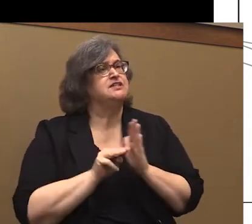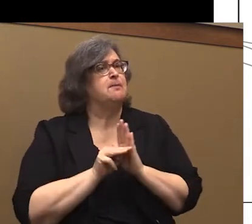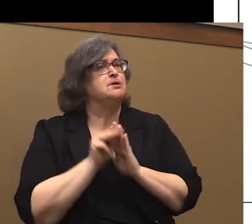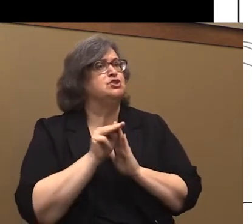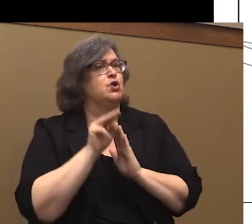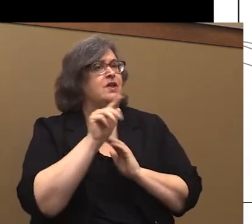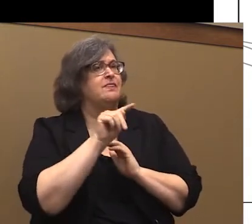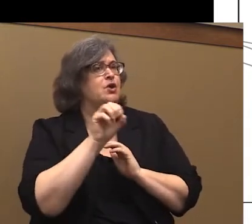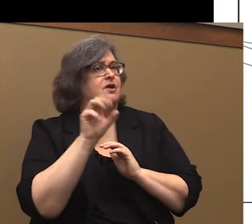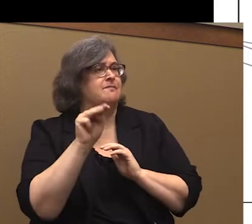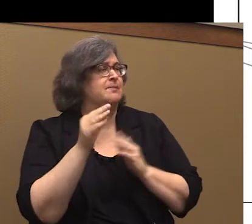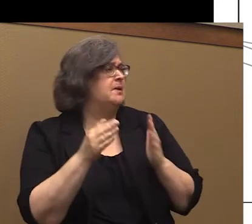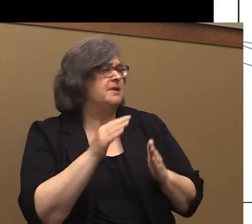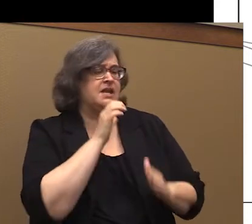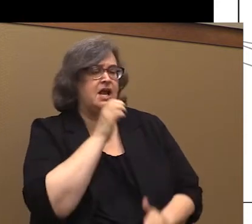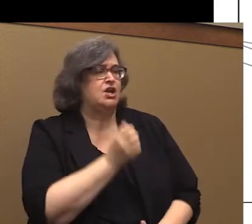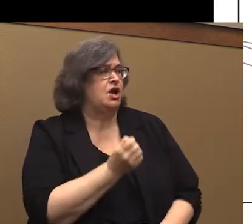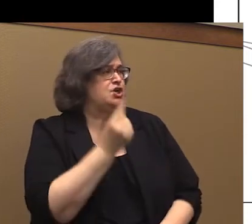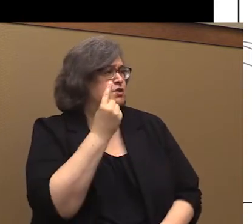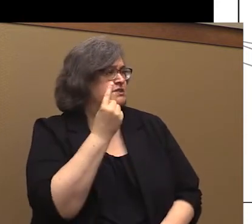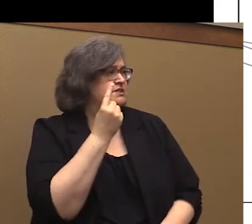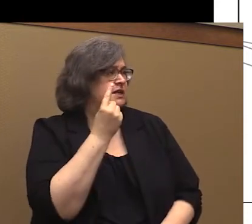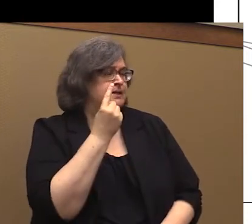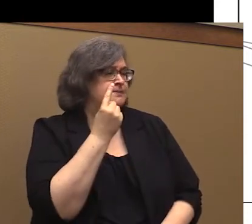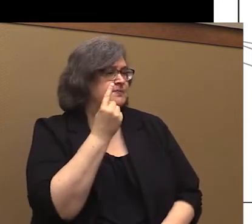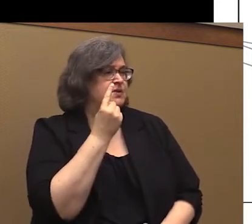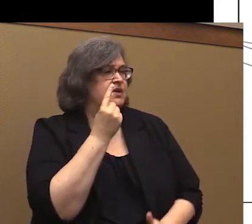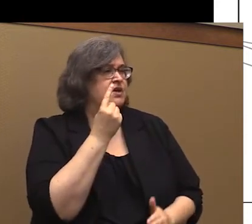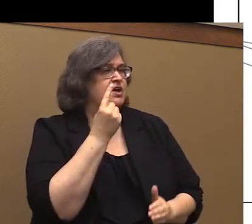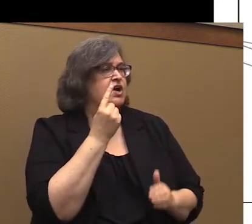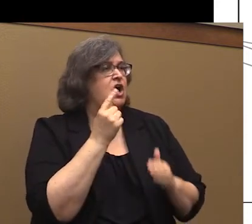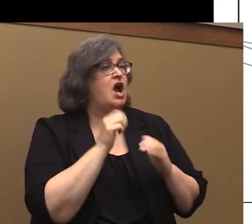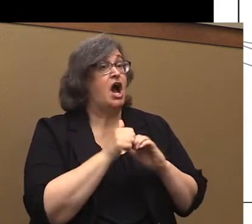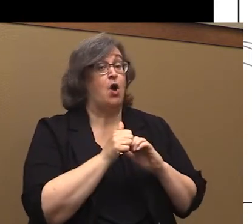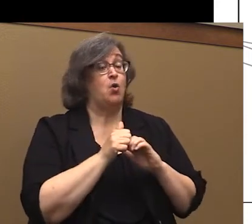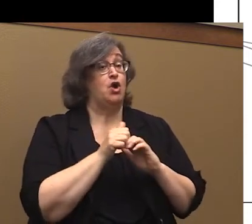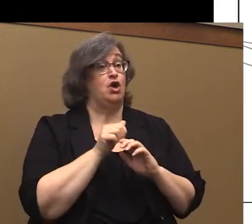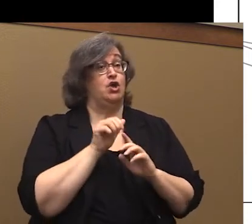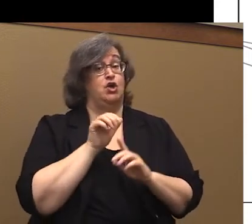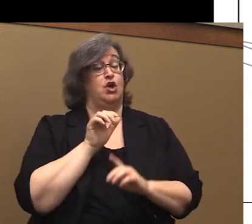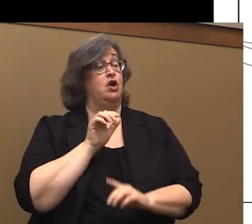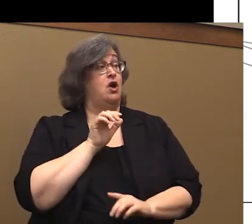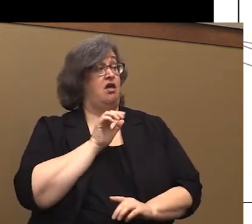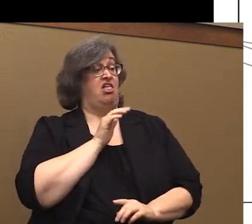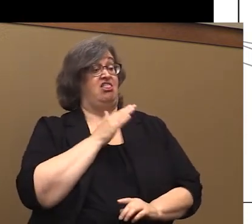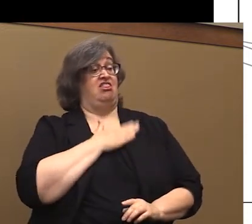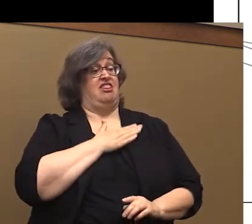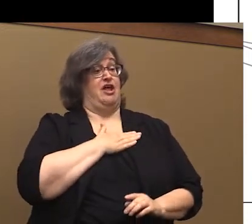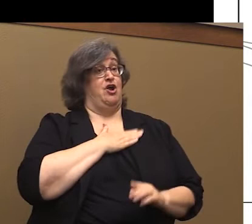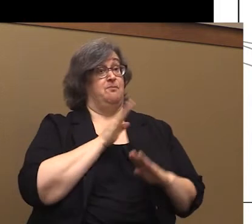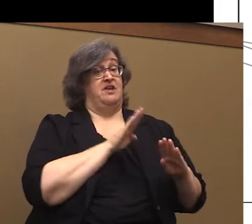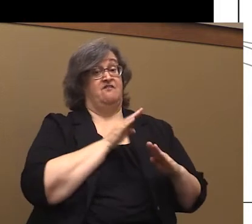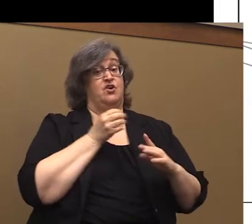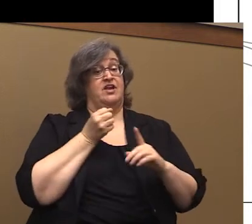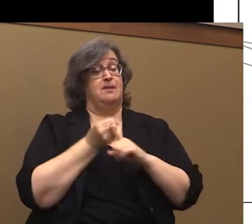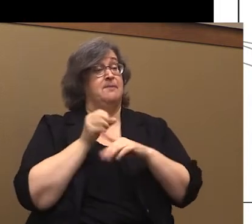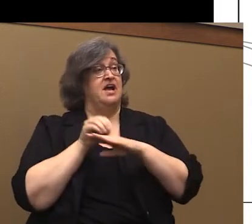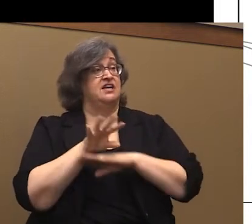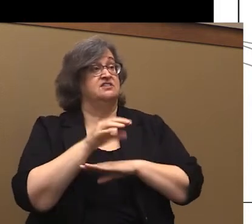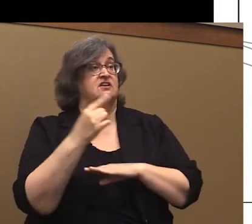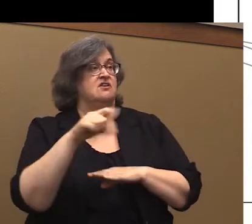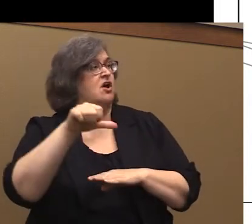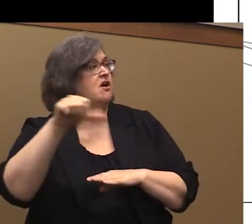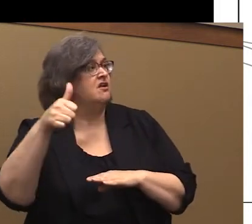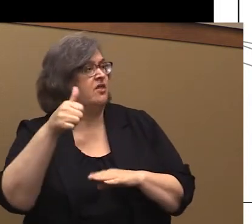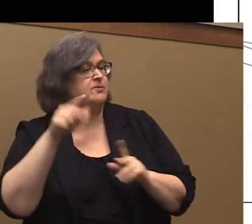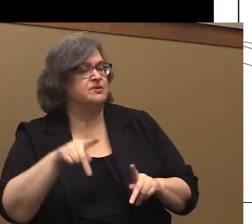you might not really understand how your behavior impacts somebody else, or